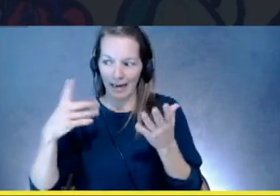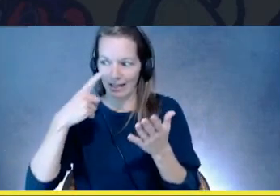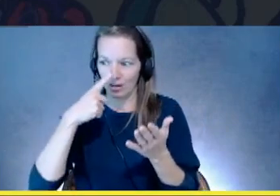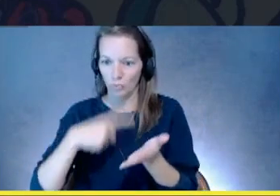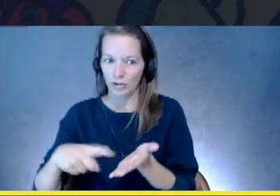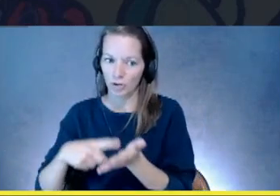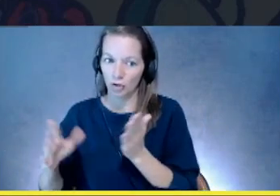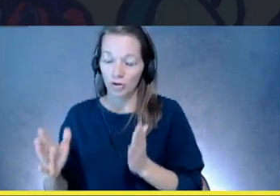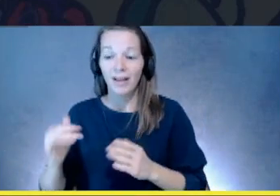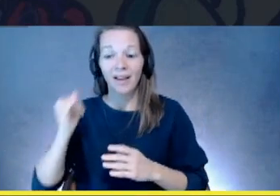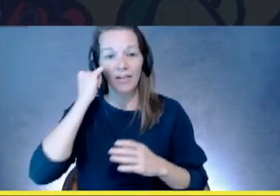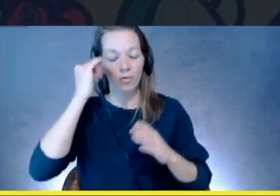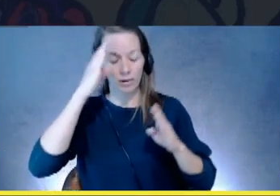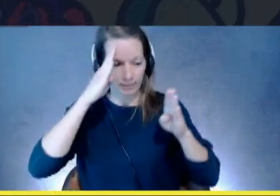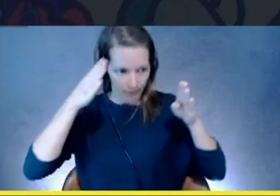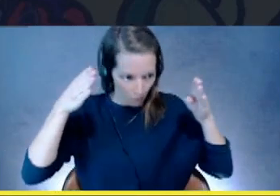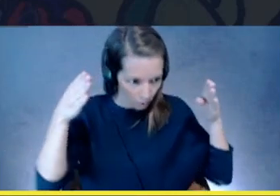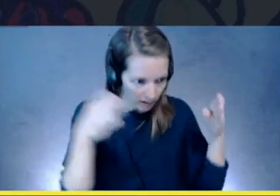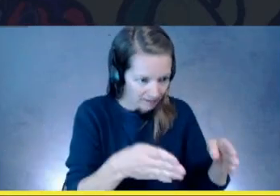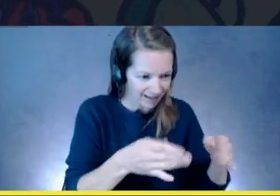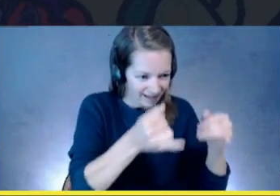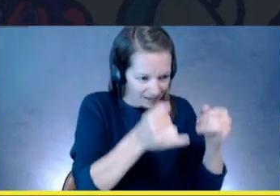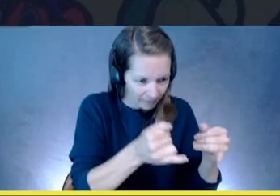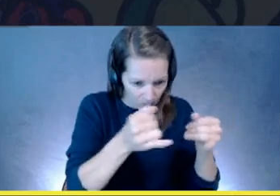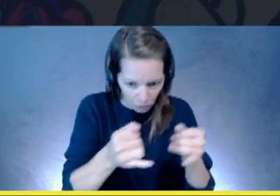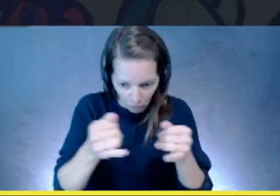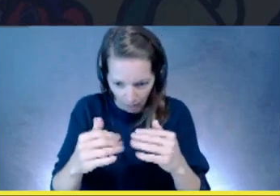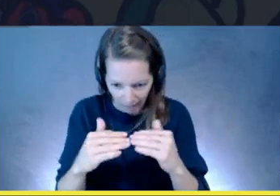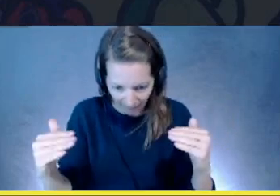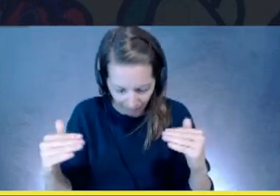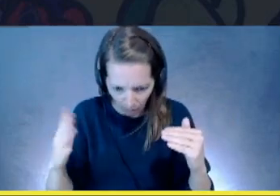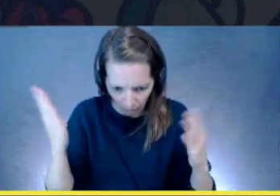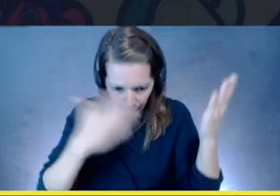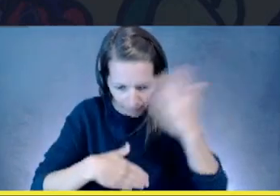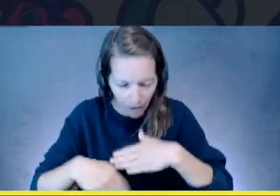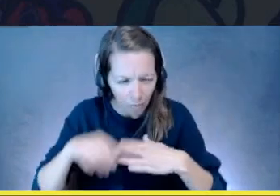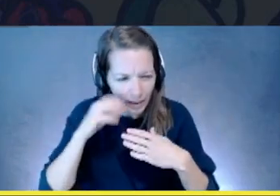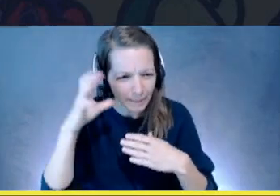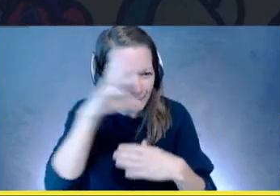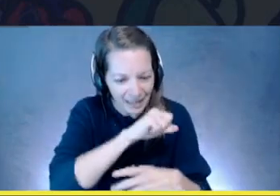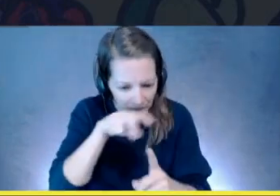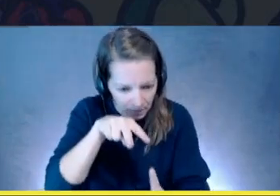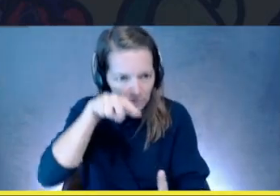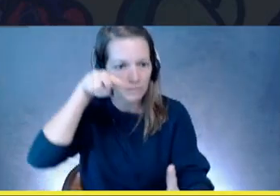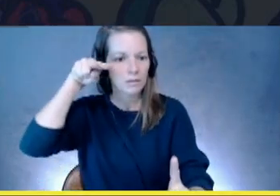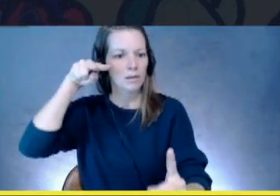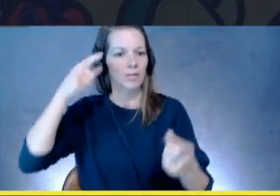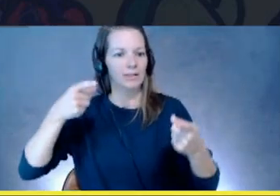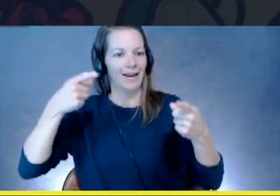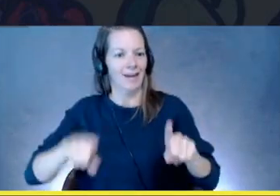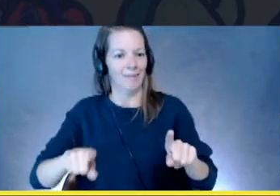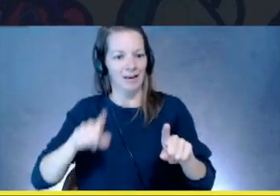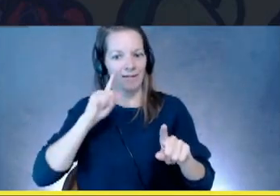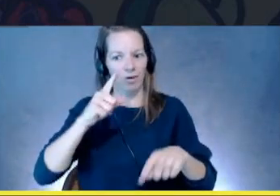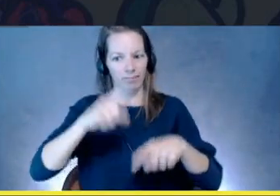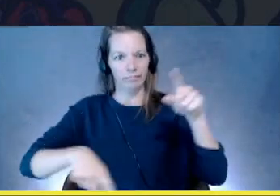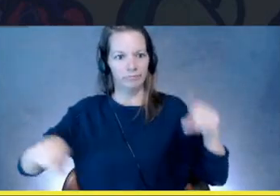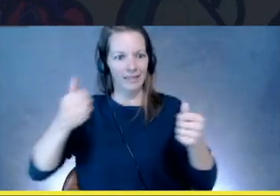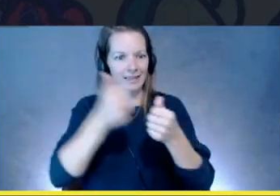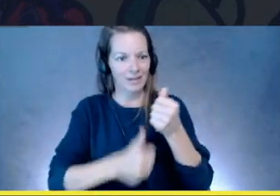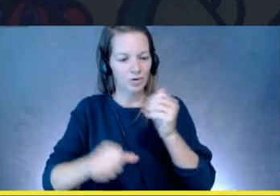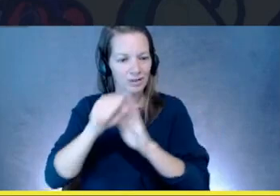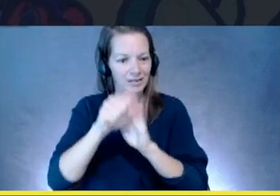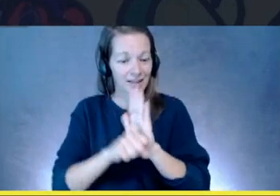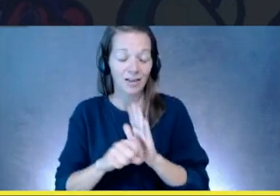too much only at that individual level, we miss what's happening with that variation state to state, and then truly